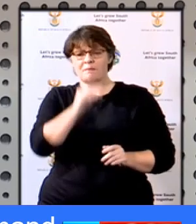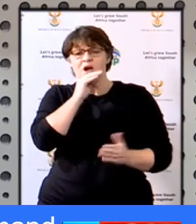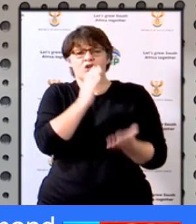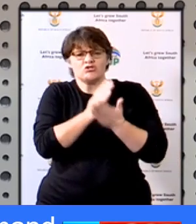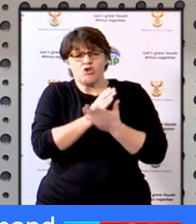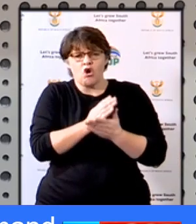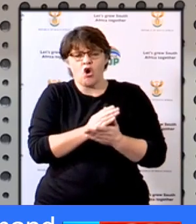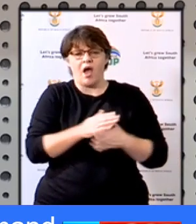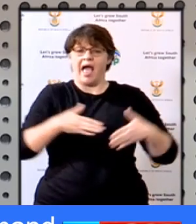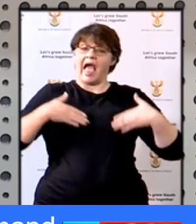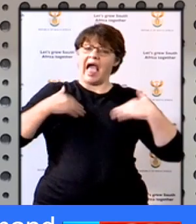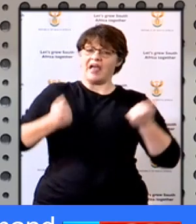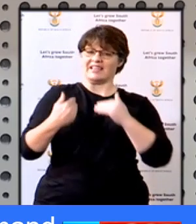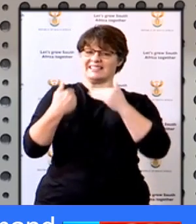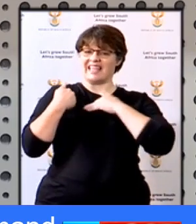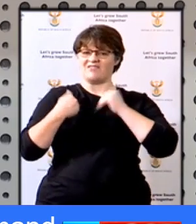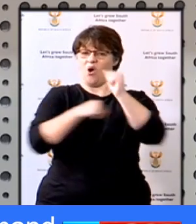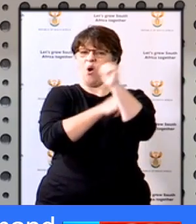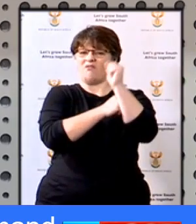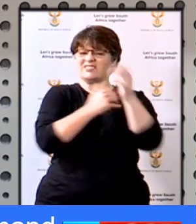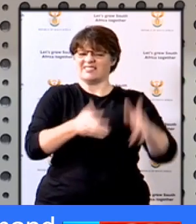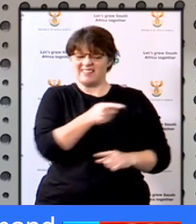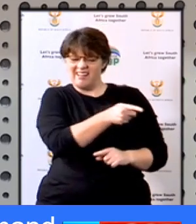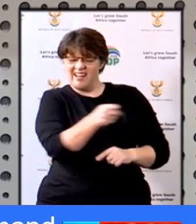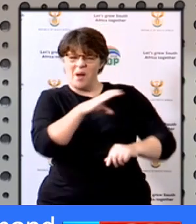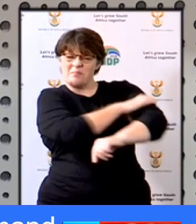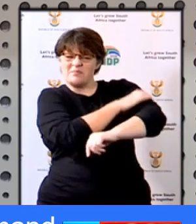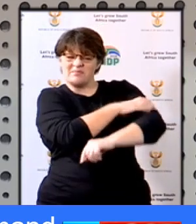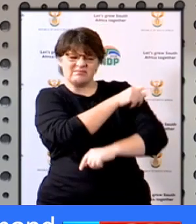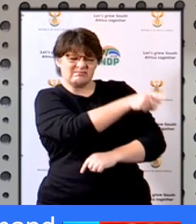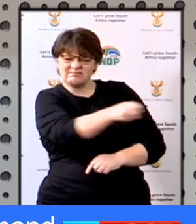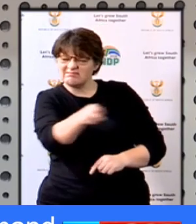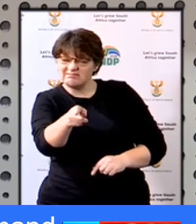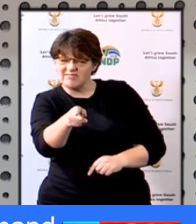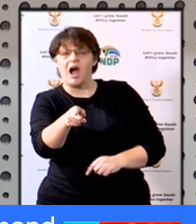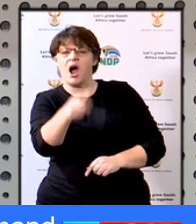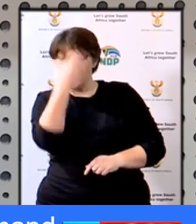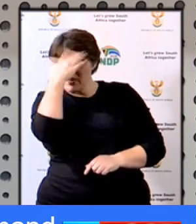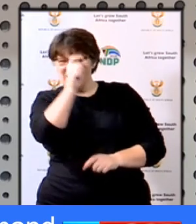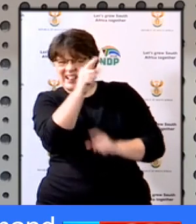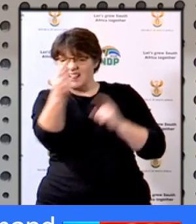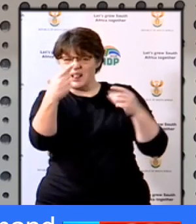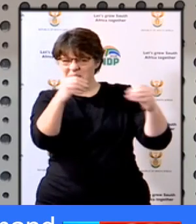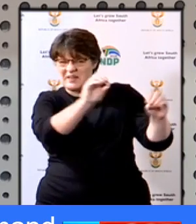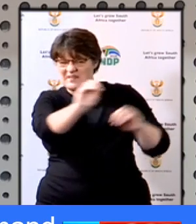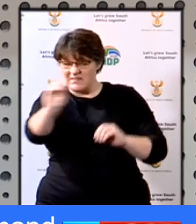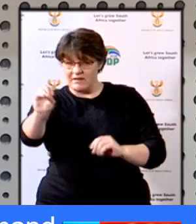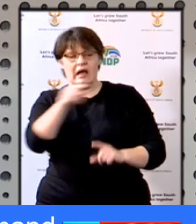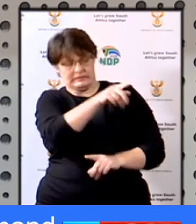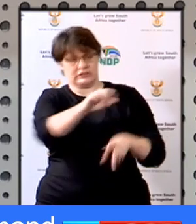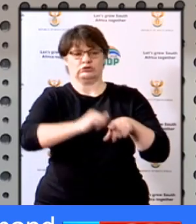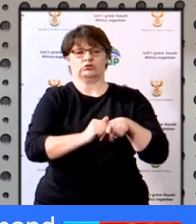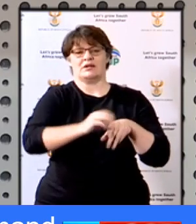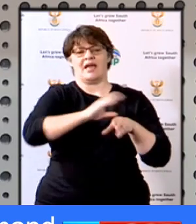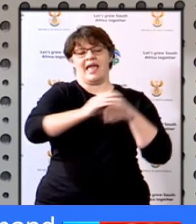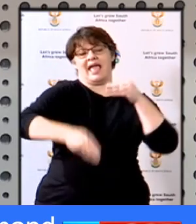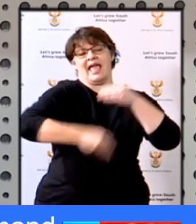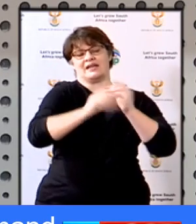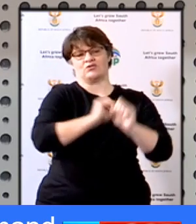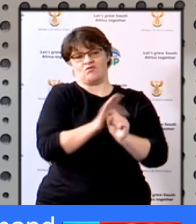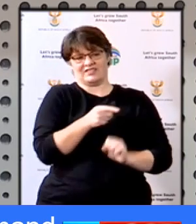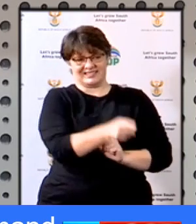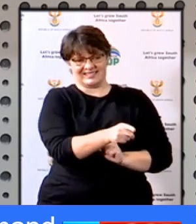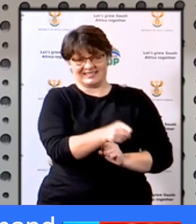of your health and safety officers. To bargaining councils, retrain your inspectors so that we have large numbers of people who can